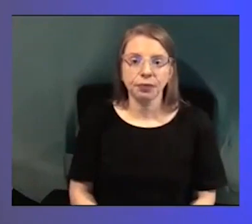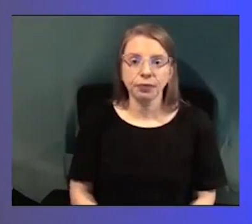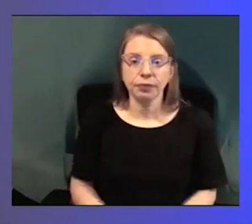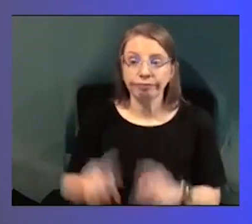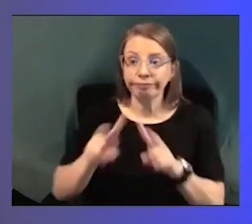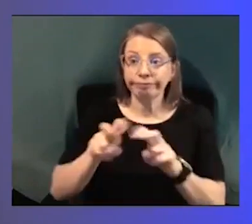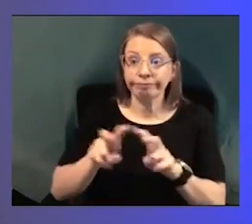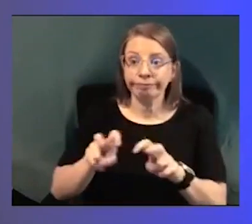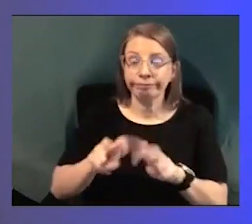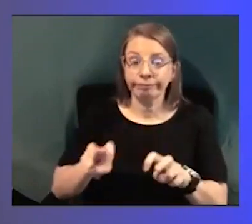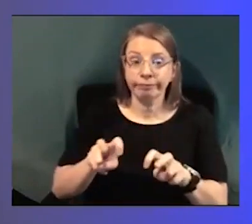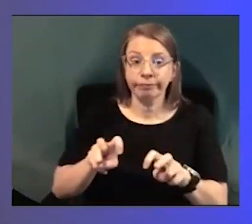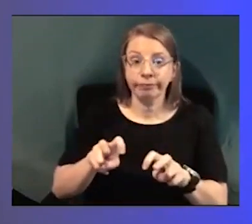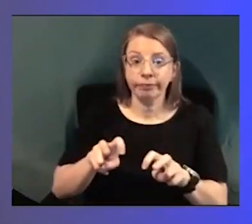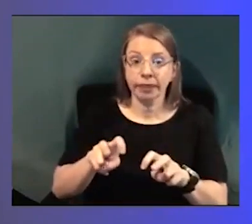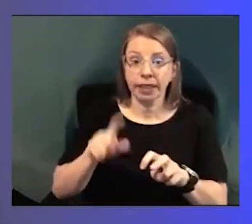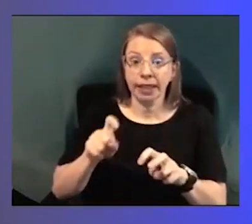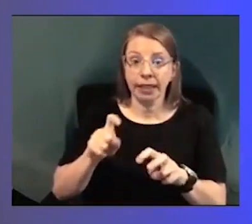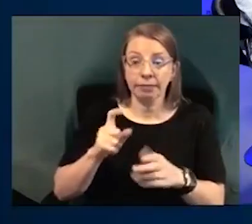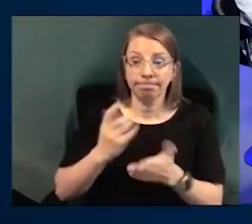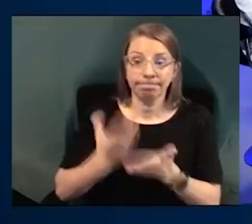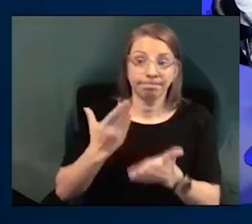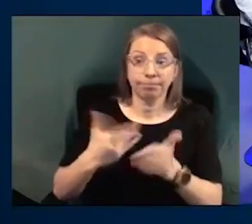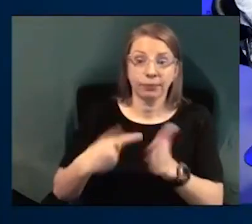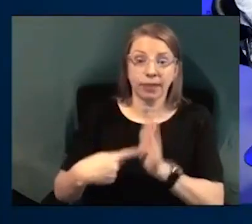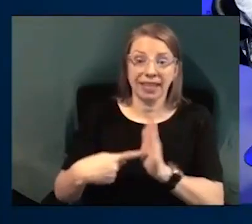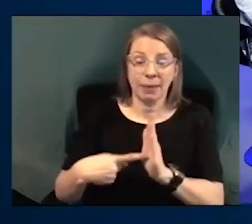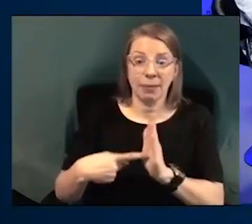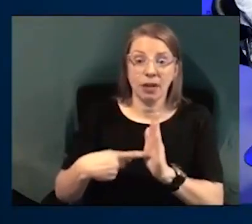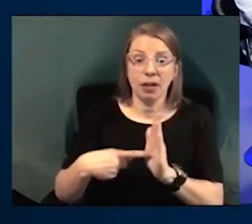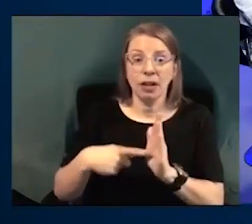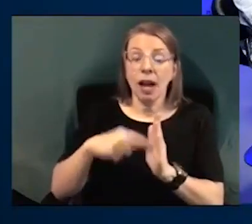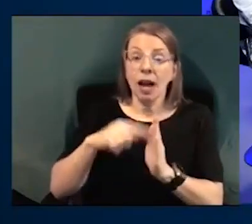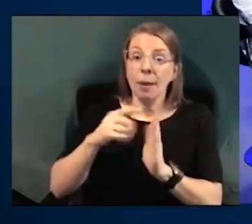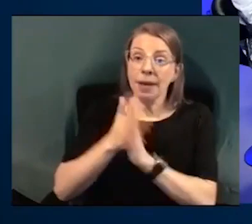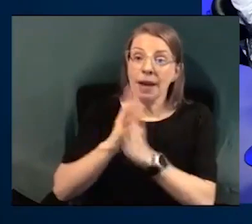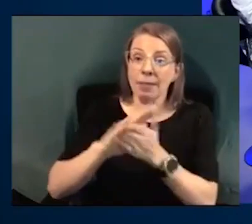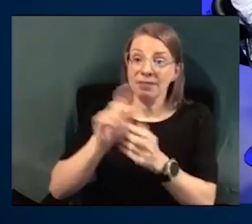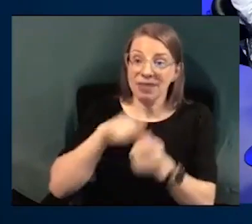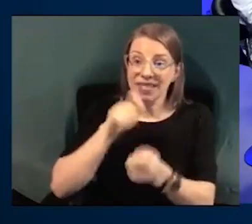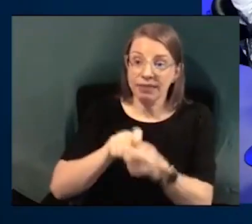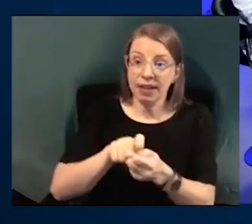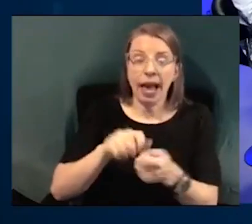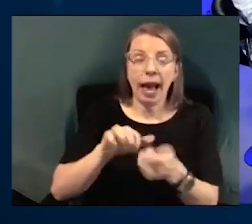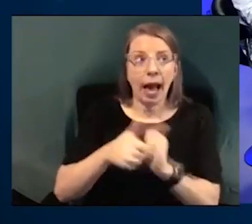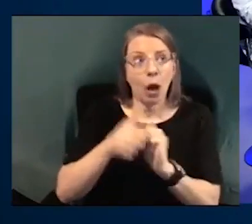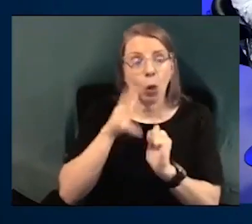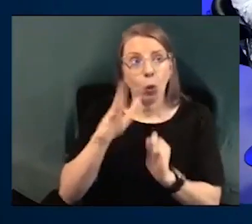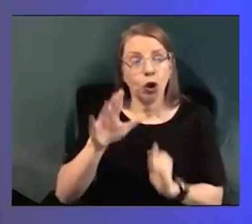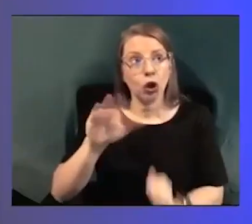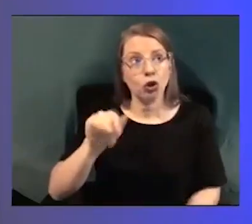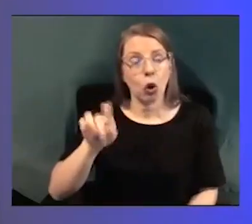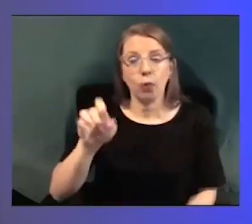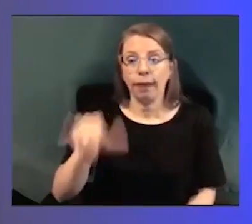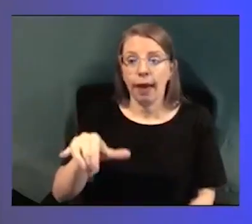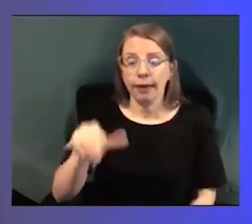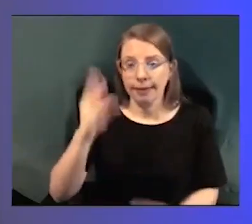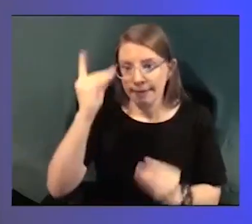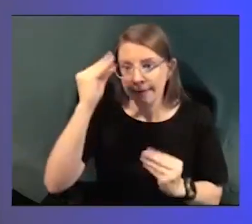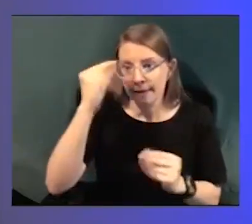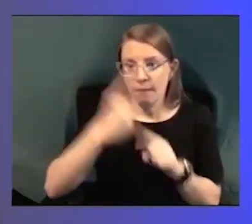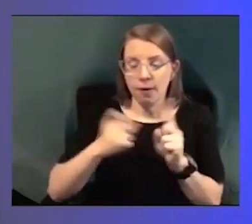really know, to be super specific. I'm trying to think in my head how we would even code that from that